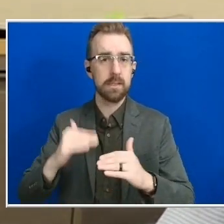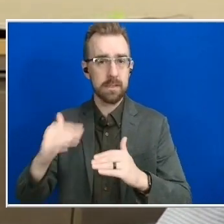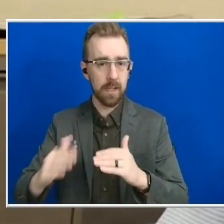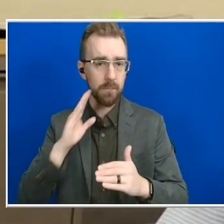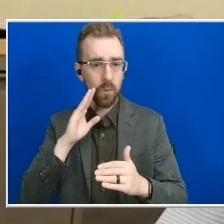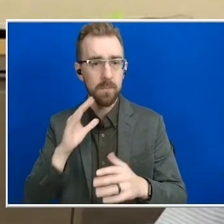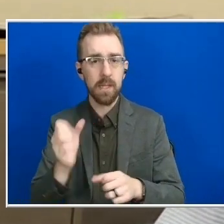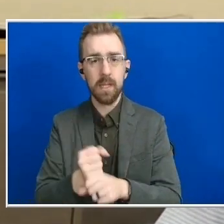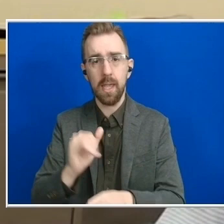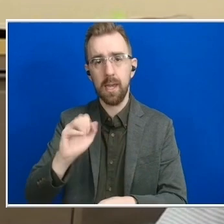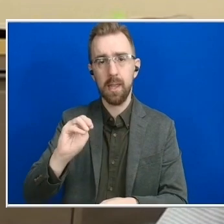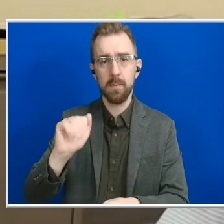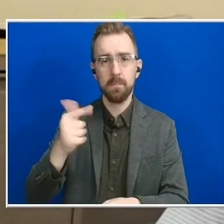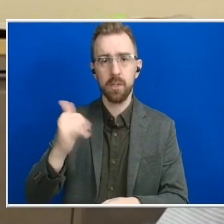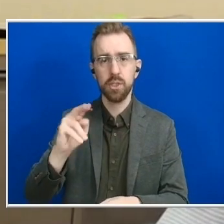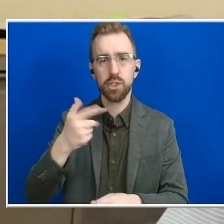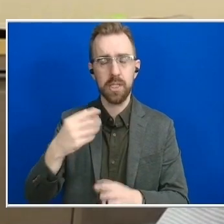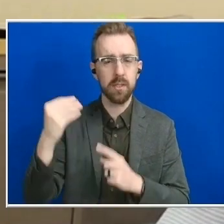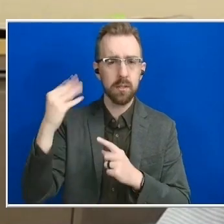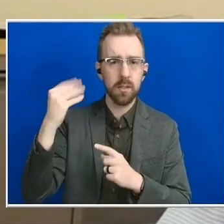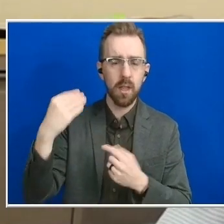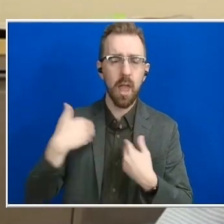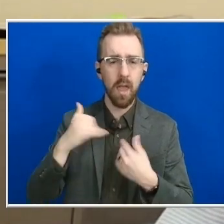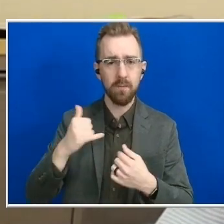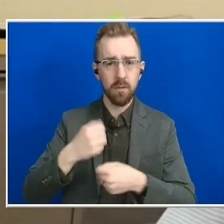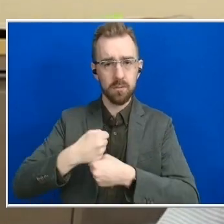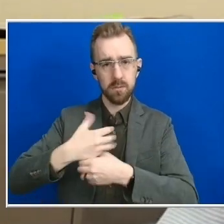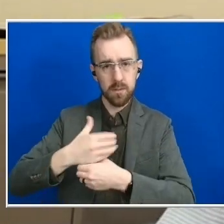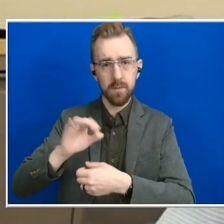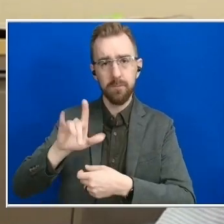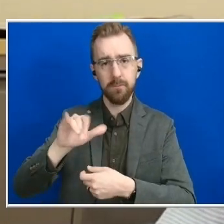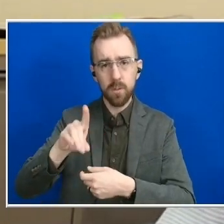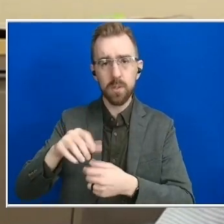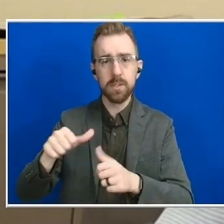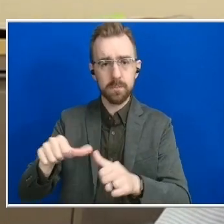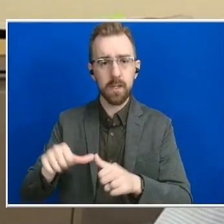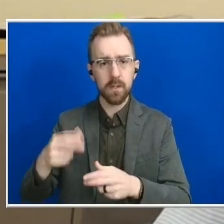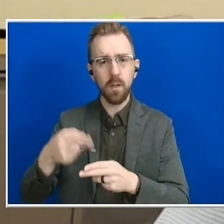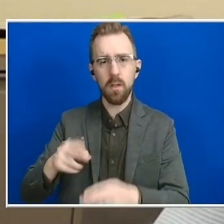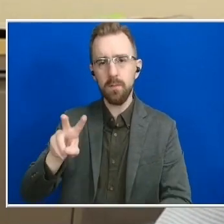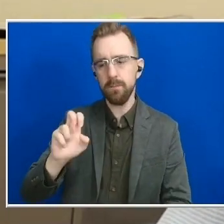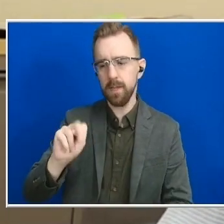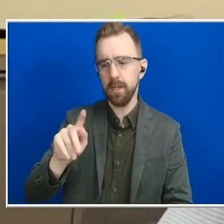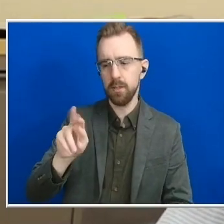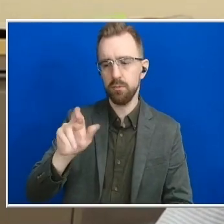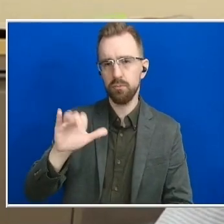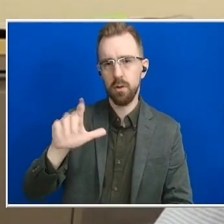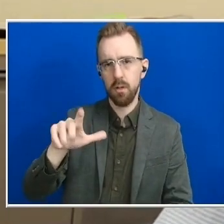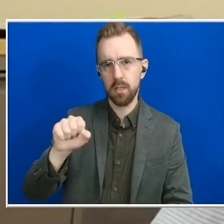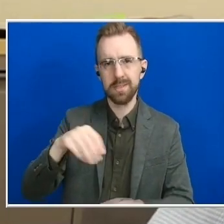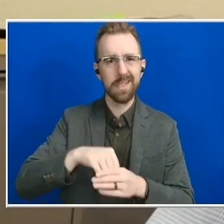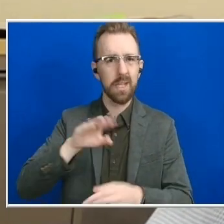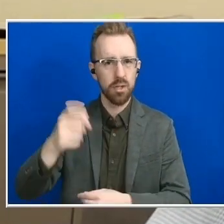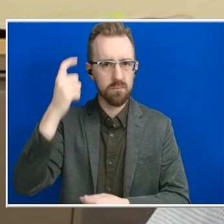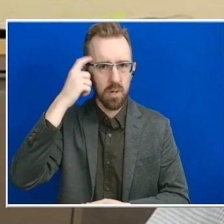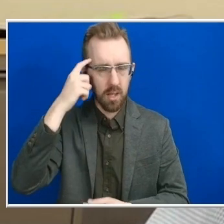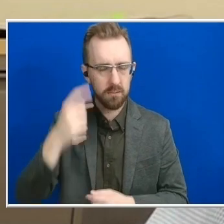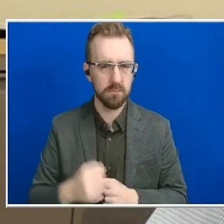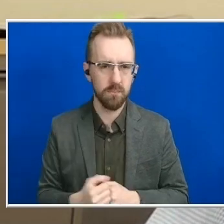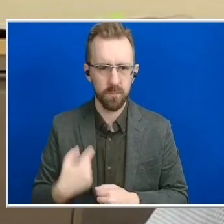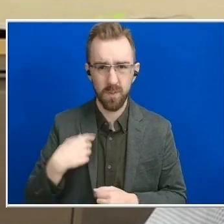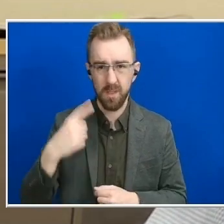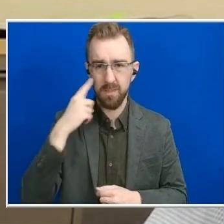to see if you have those enlarged fluid-filled spaces called ventricles in your brain. I think that's what I would